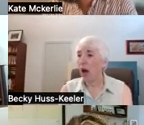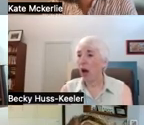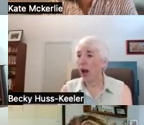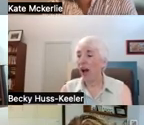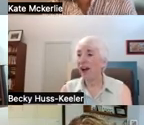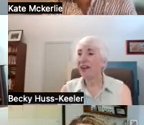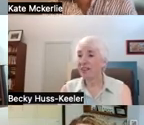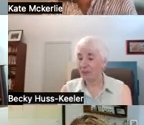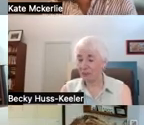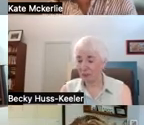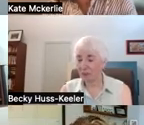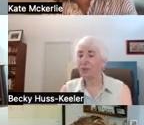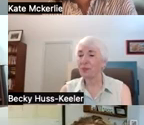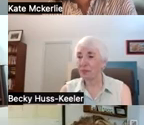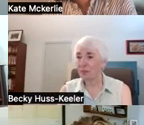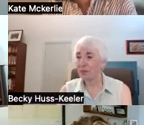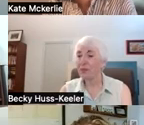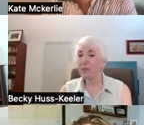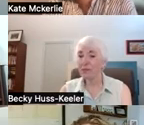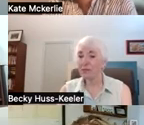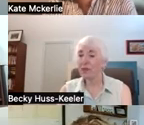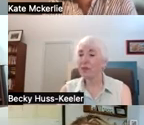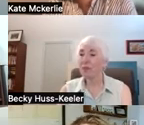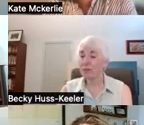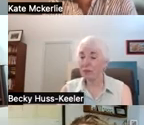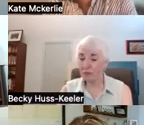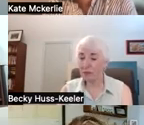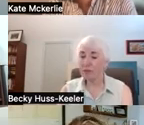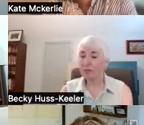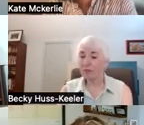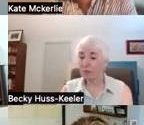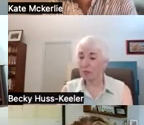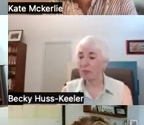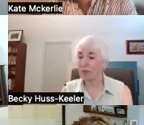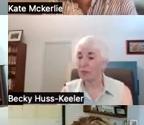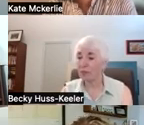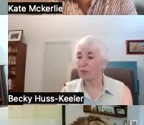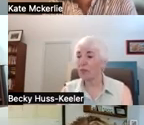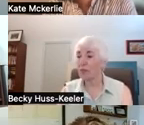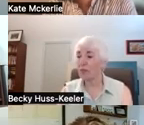the adults in their lives, if it's in childcare or nannies or